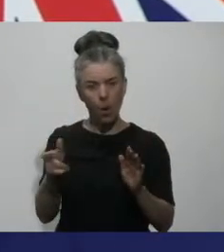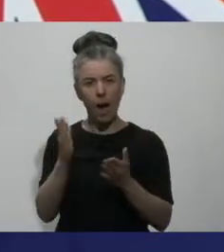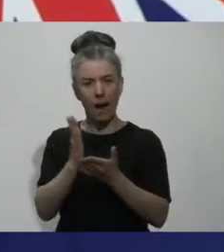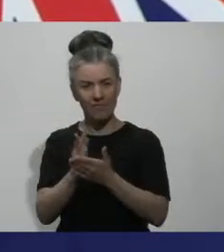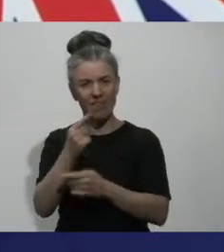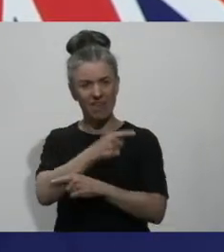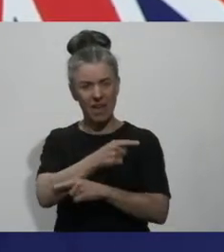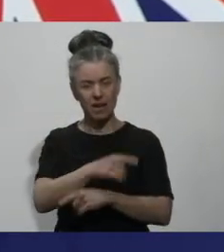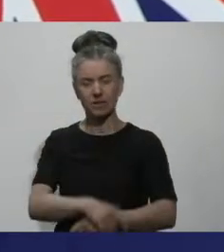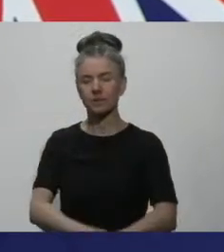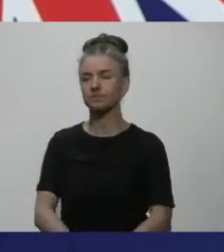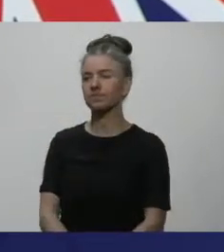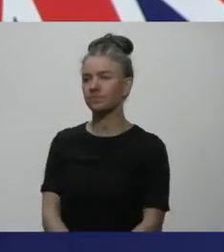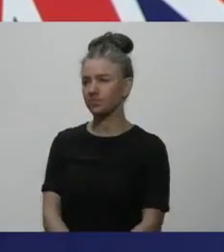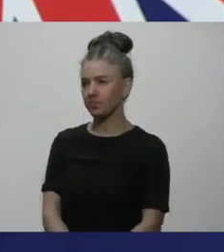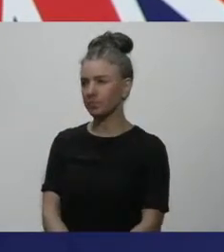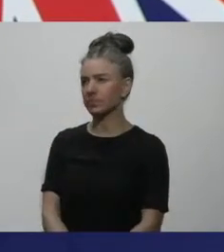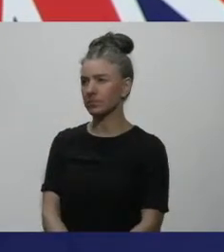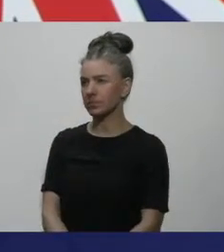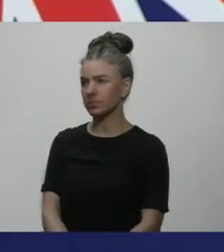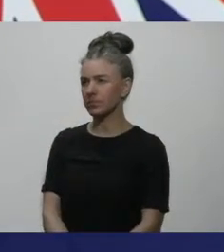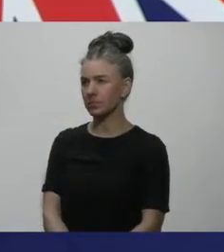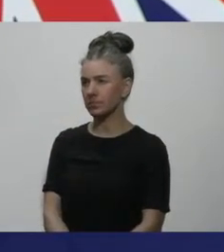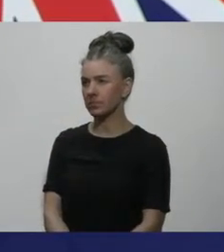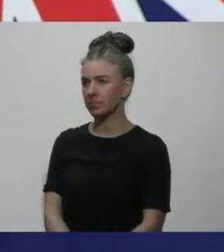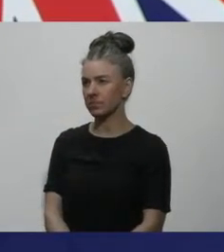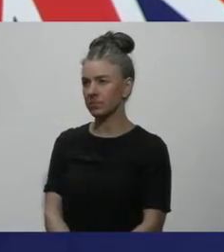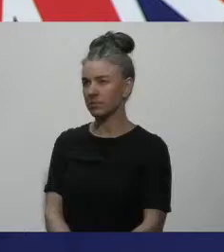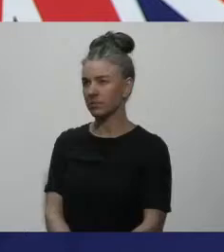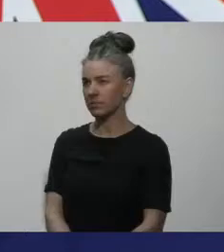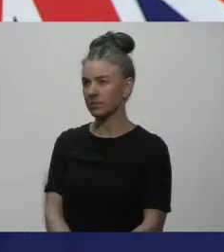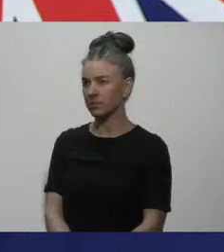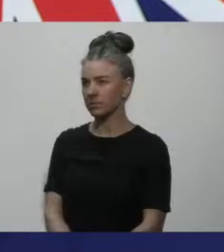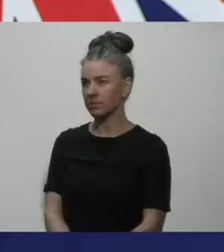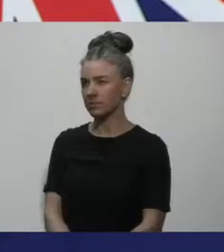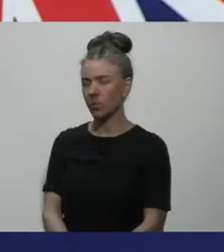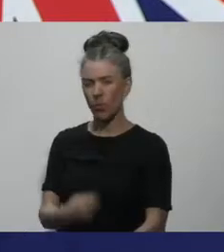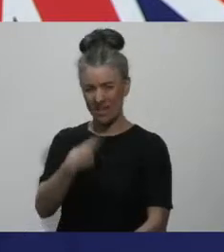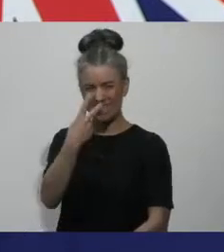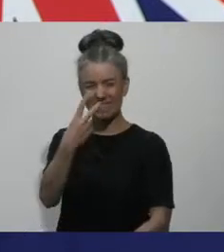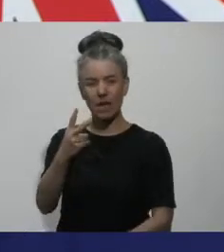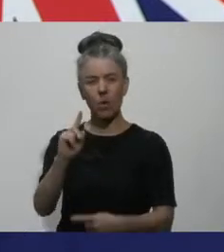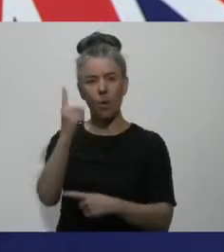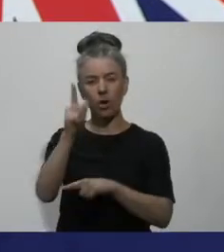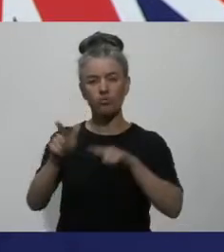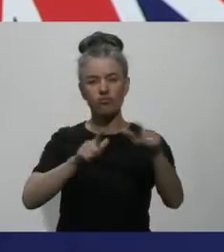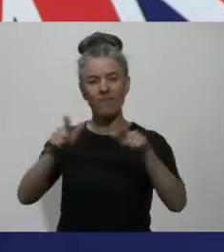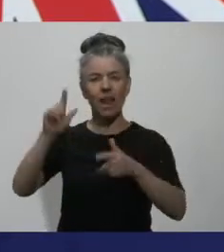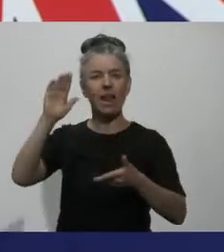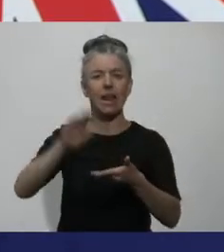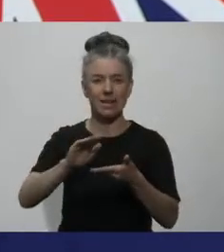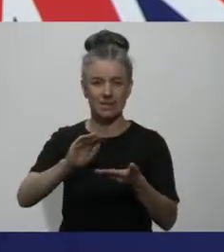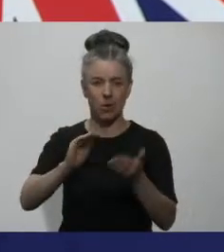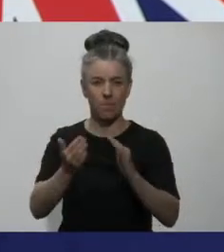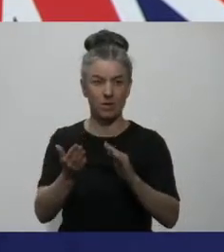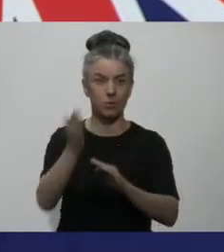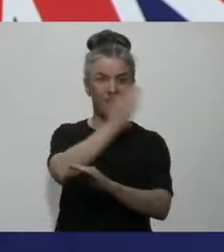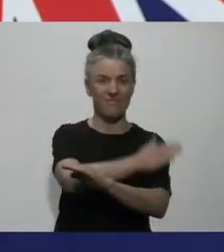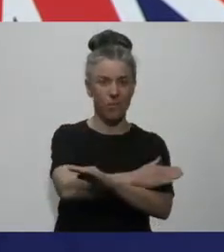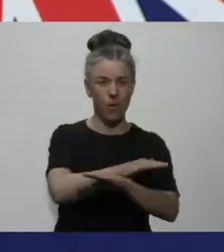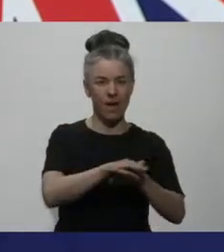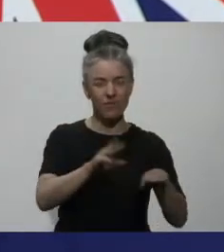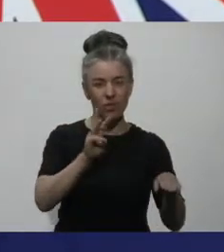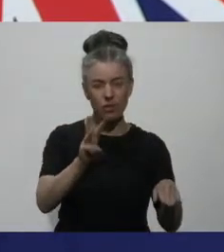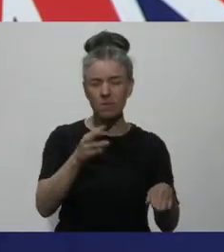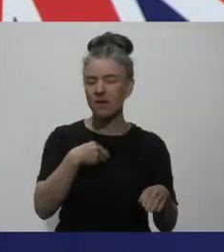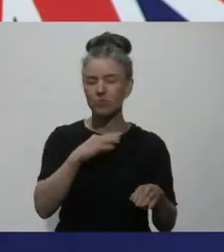was last time we were in level 3, so that gives us something about the intra-Auckland regional travel. I don't have the data around between regions, but